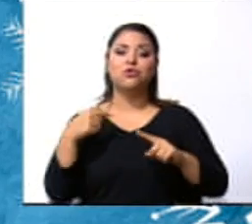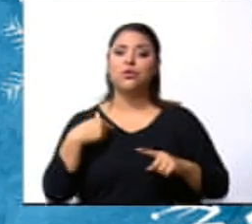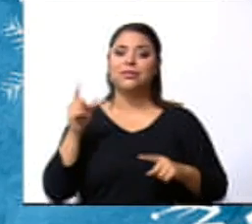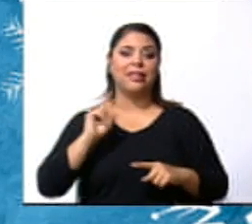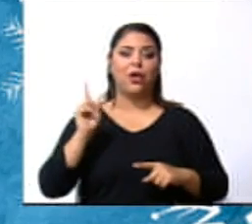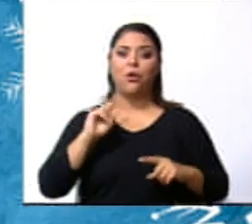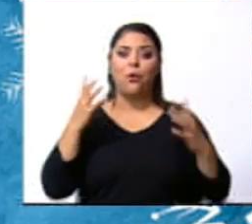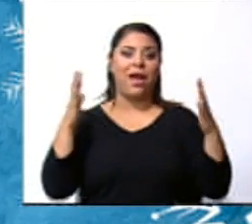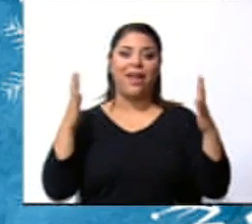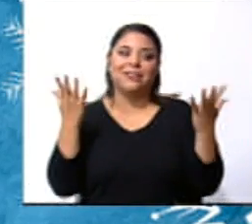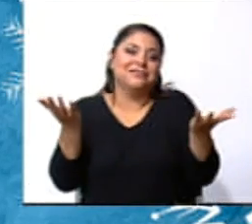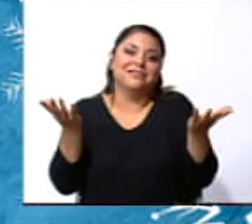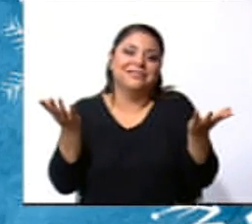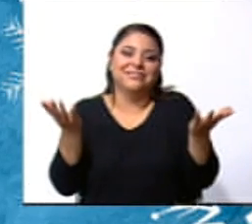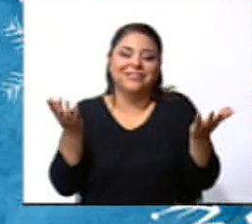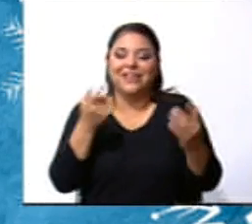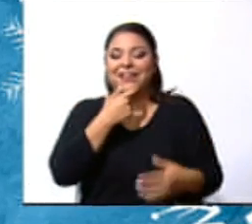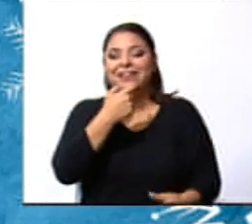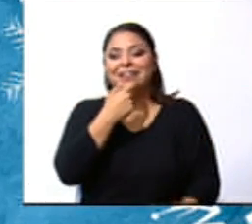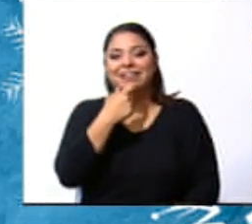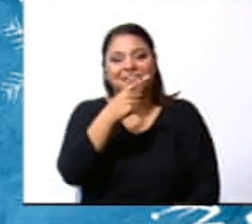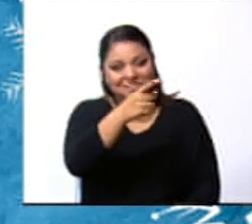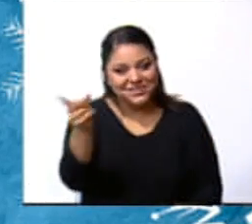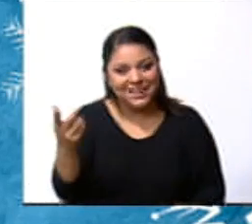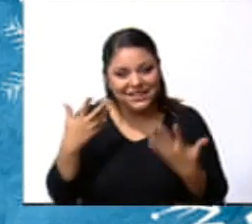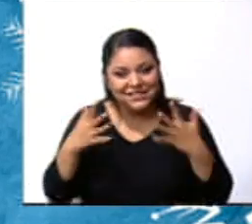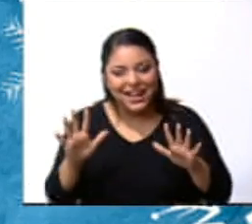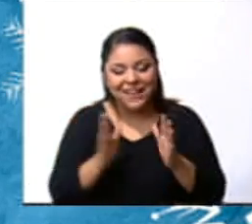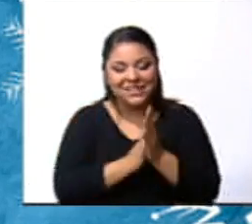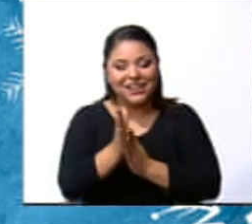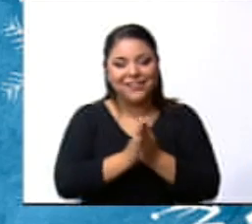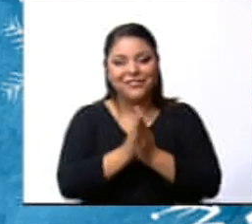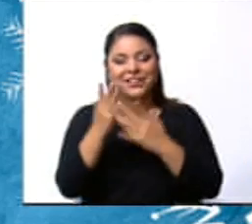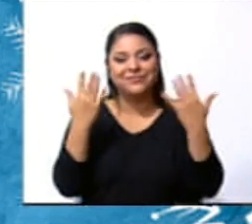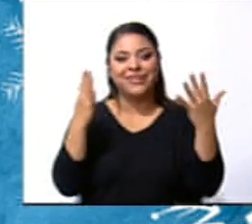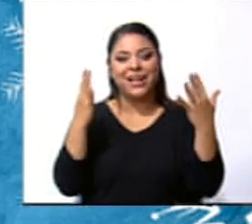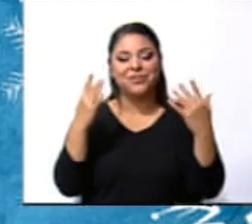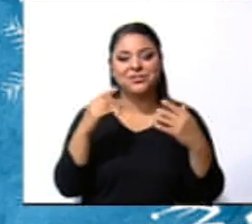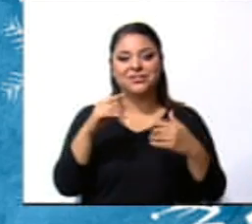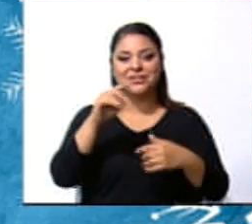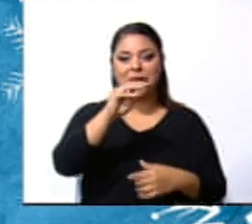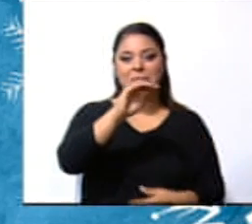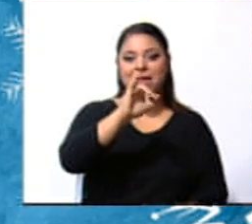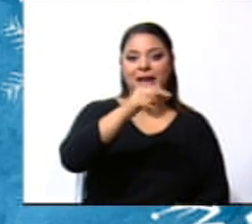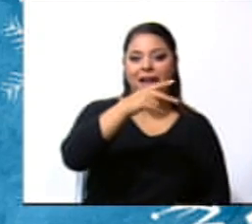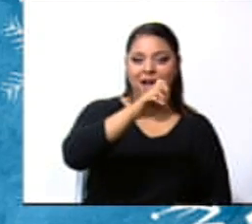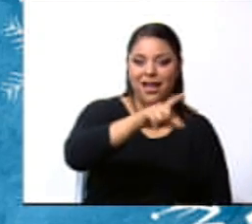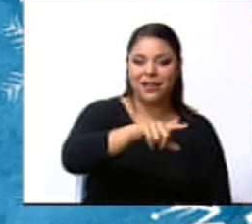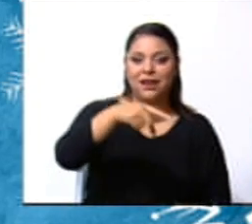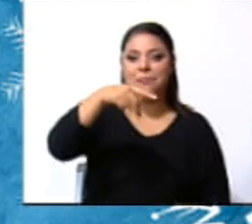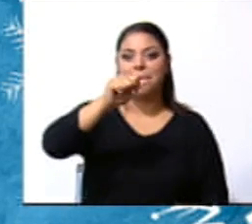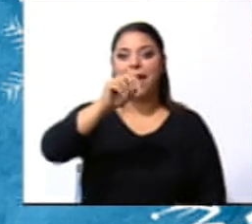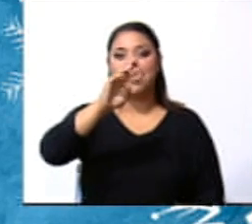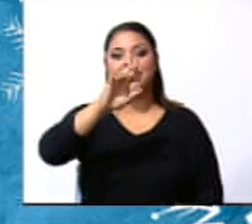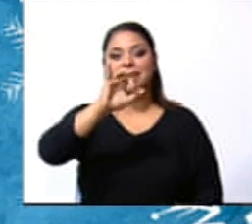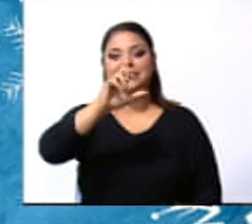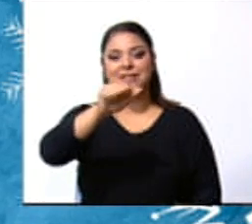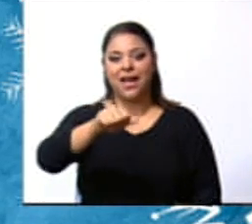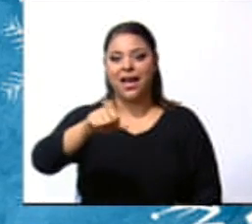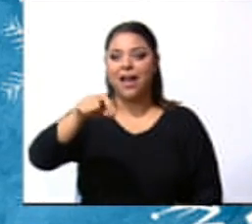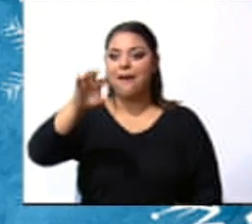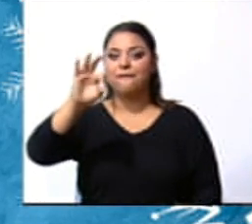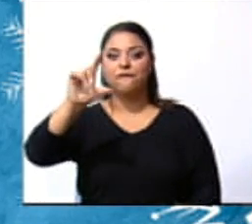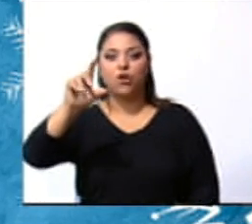them. Okay, did you wash your hands at home? Michael, Patricia, Mario, Flora, did you wash your hands?